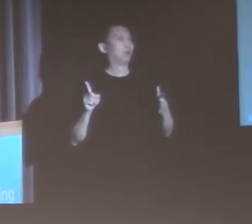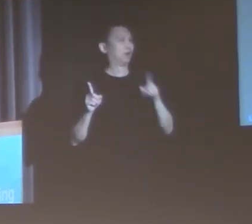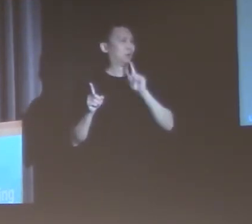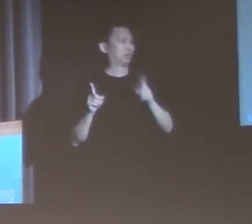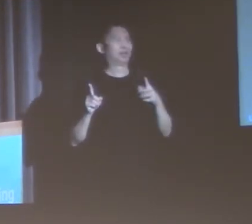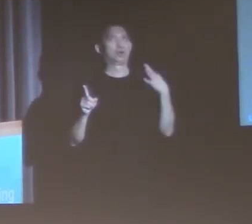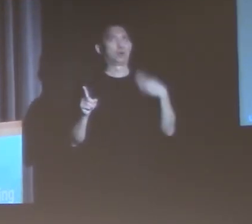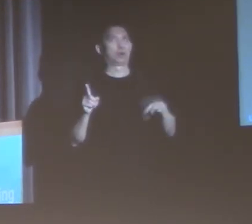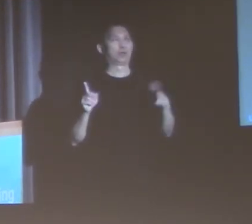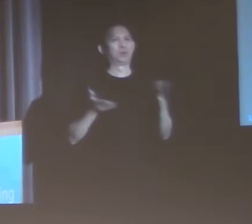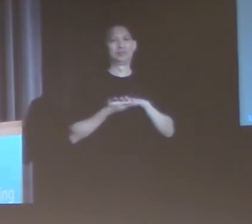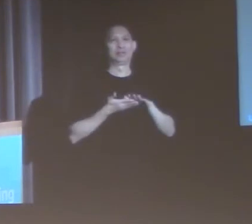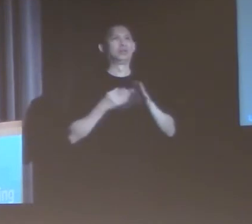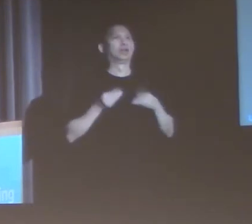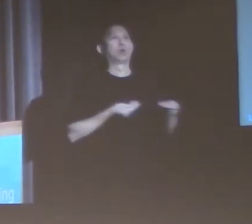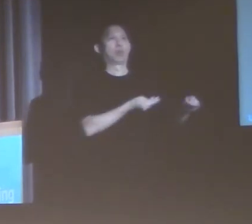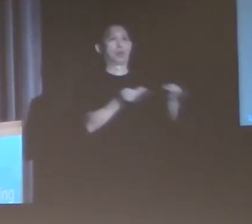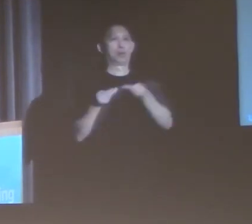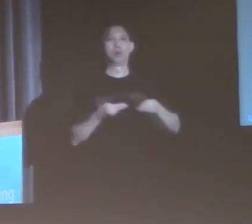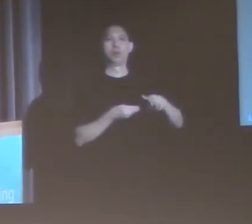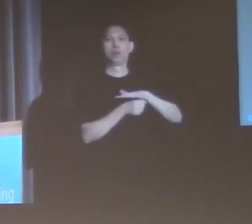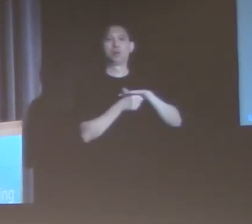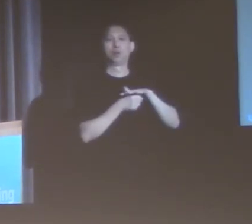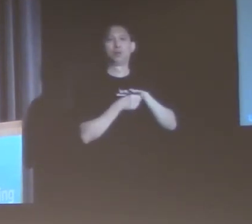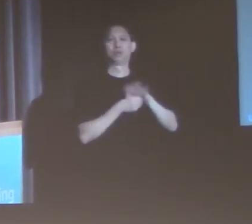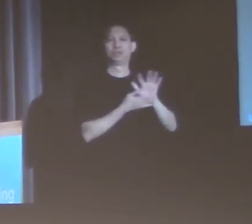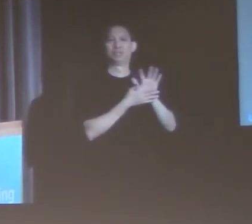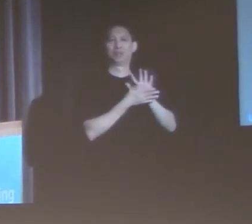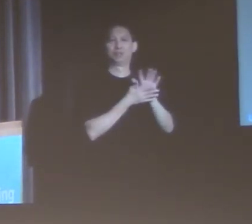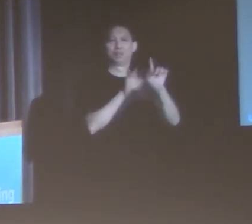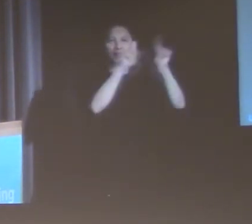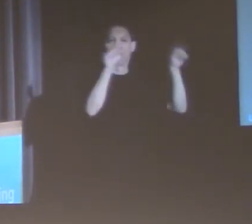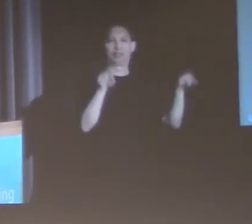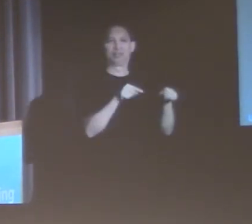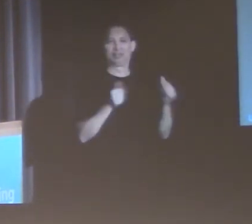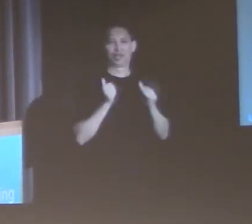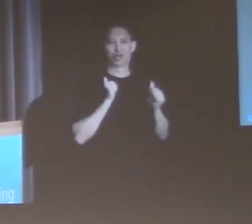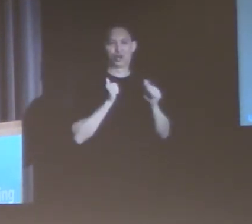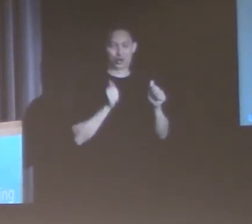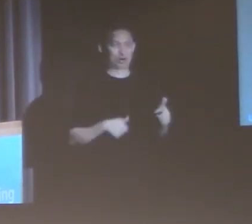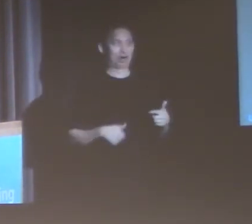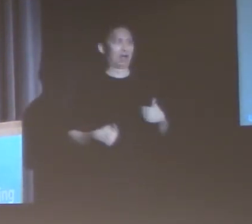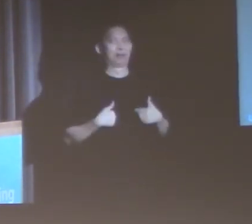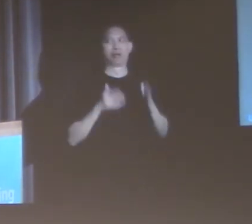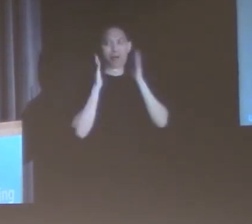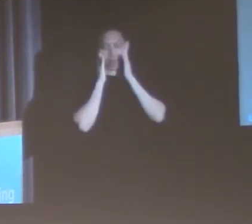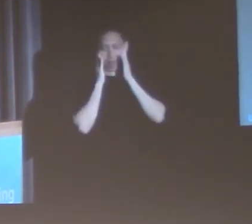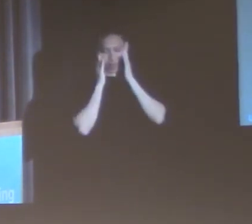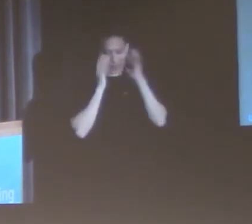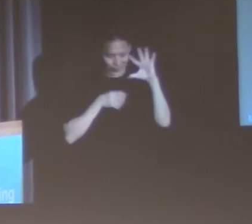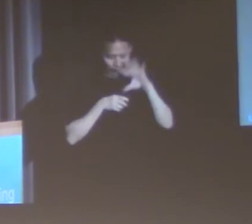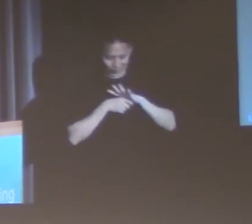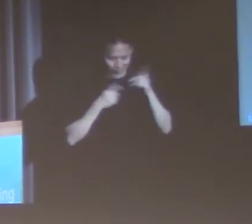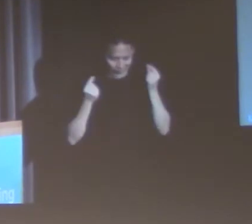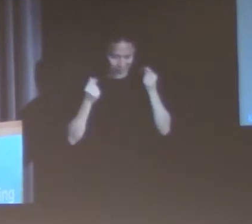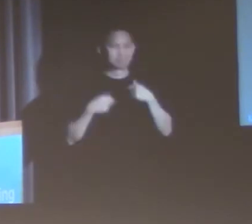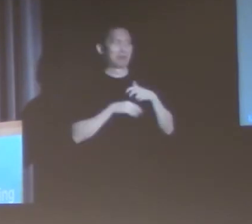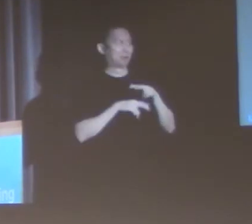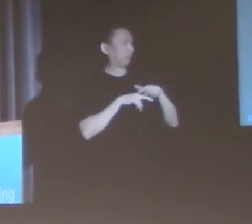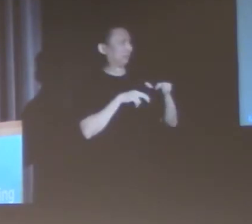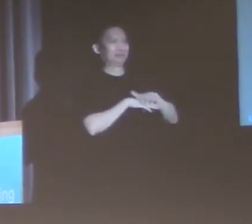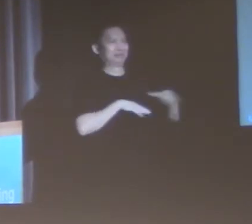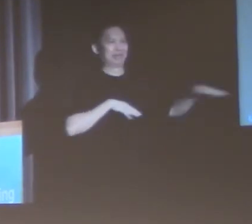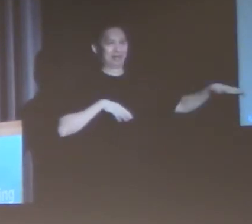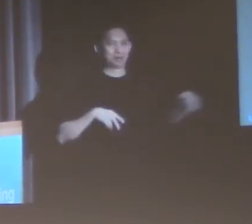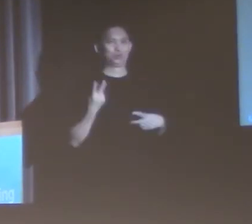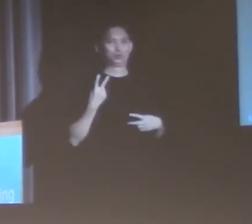it round local cinemas. And although I was crapping myself, because I thought, okay, so I'm sitting on stage with two middle-aged Jamaican